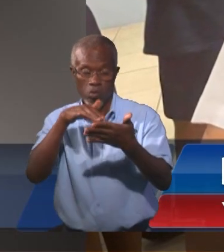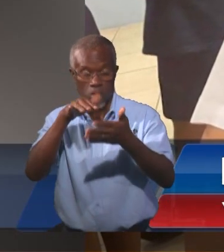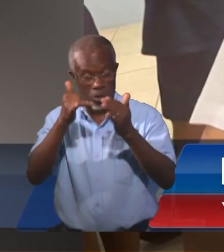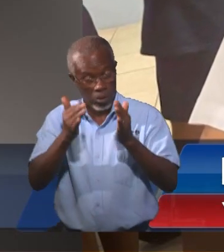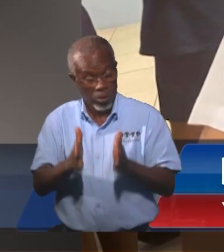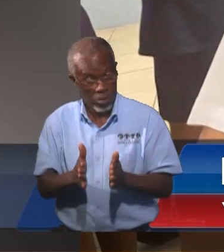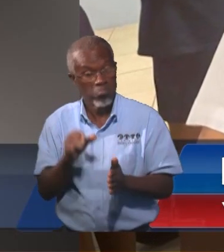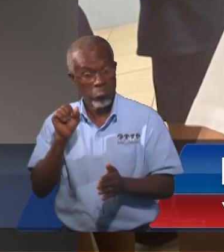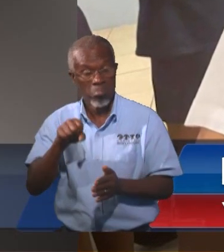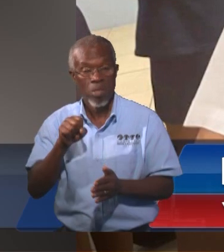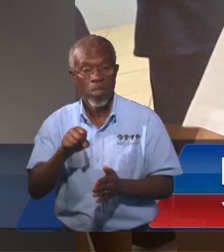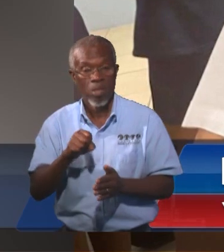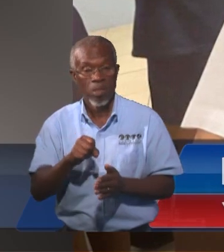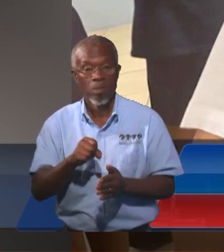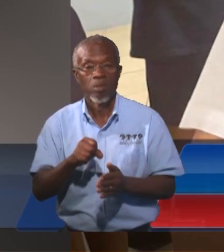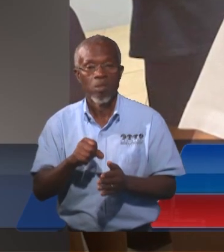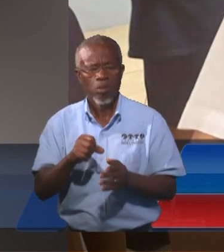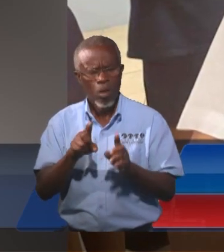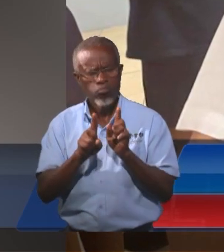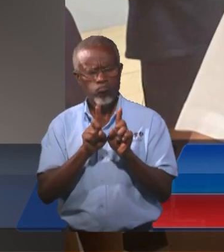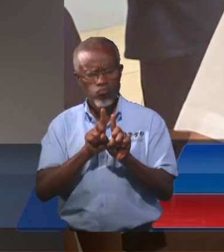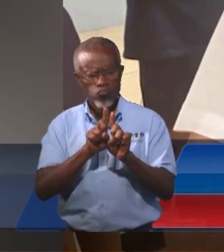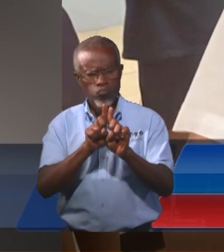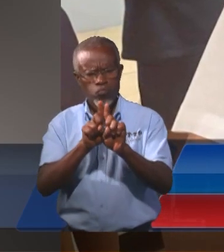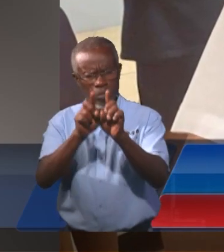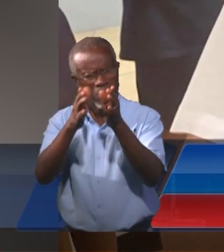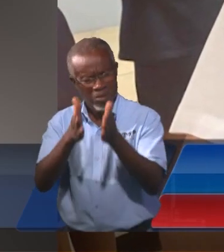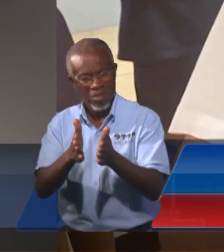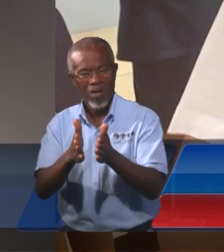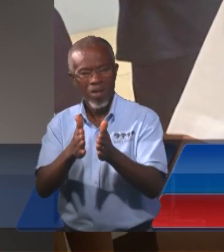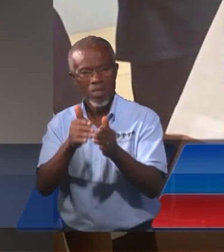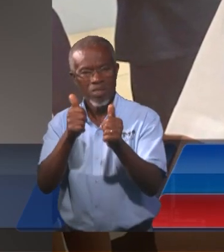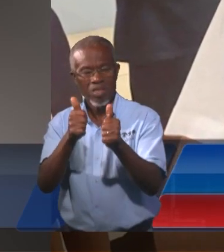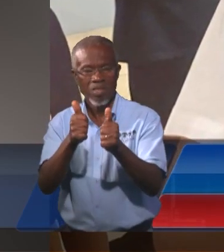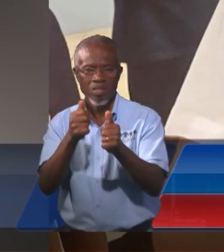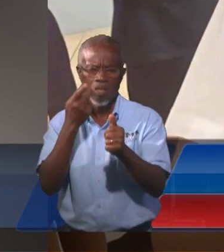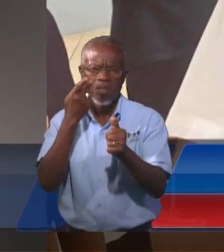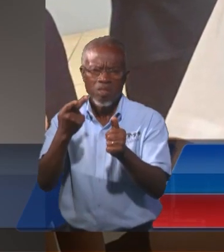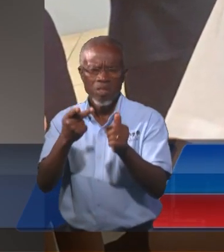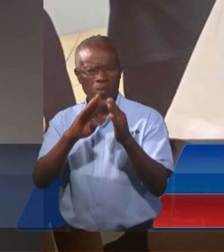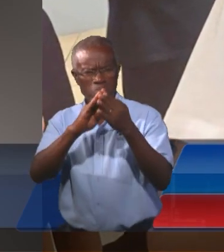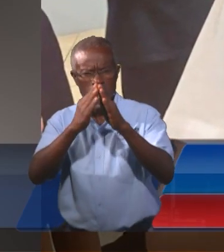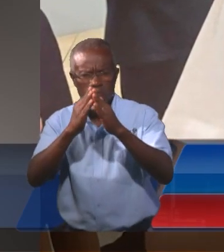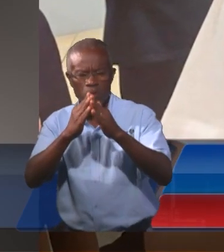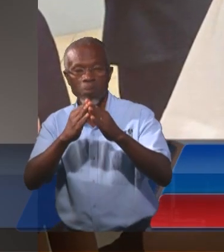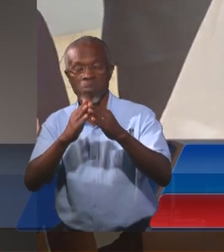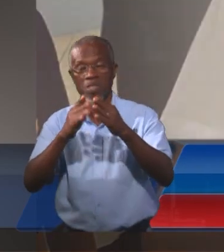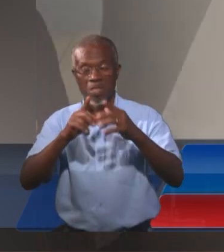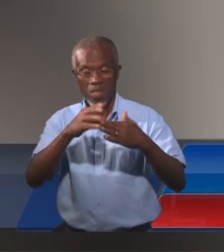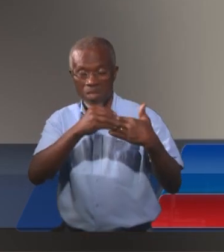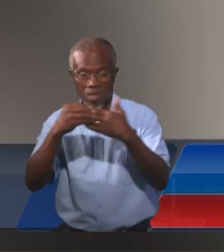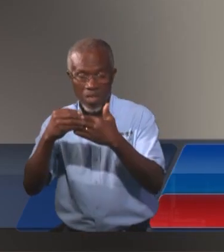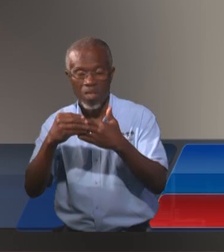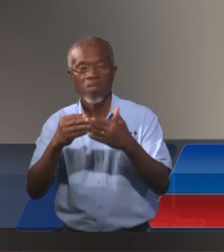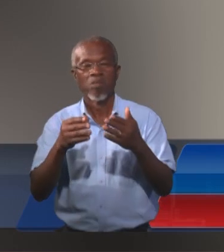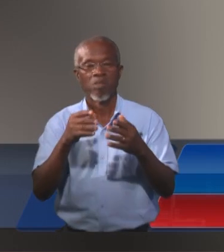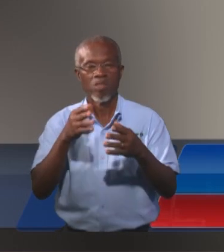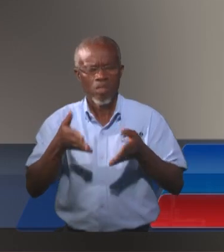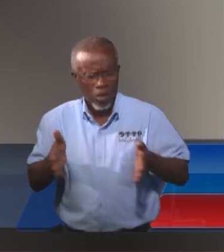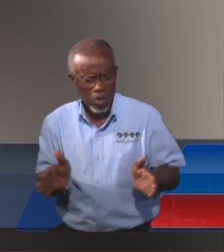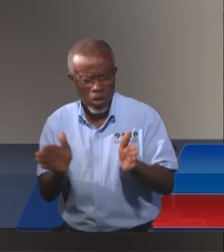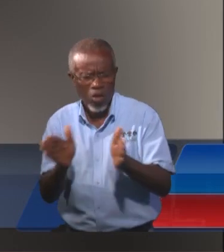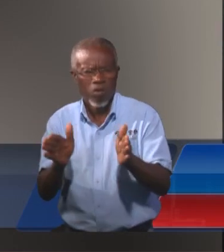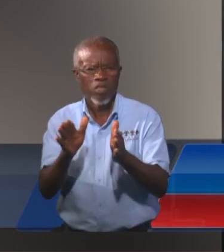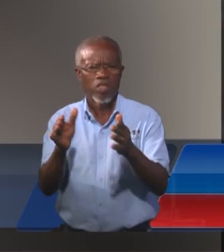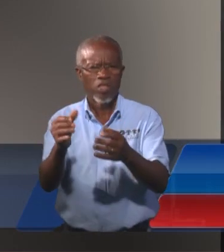mentoring that one day he will become a community leader to foster a culture of support, learning and empowerment, and lay